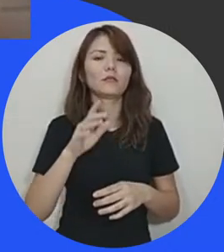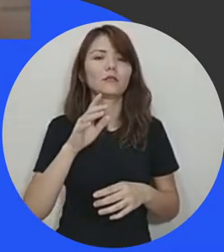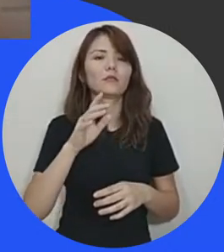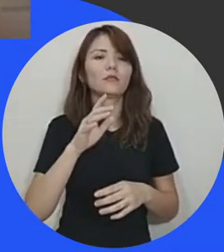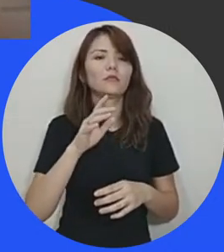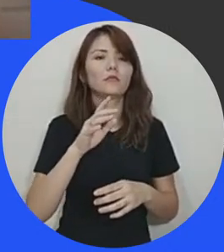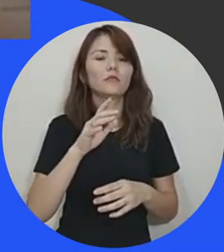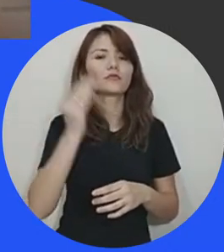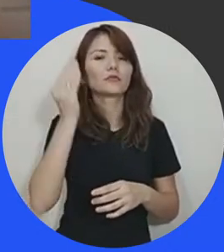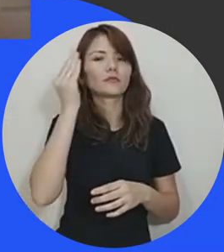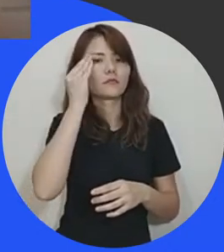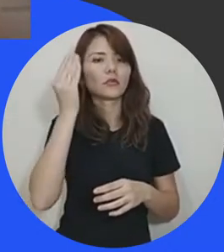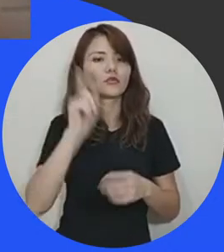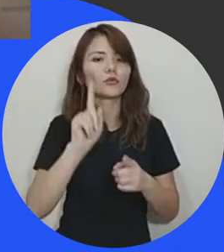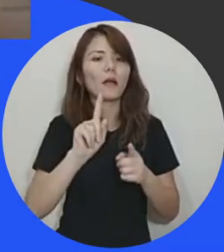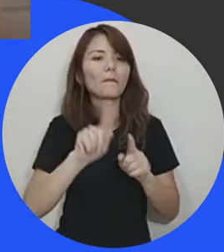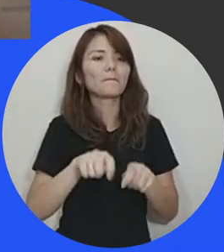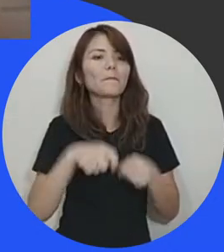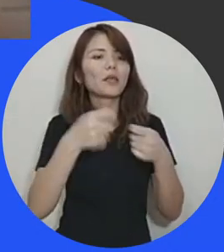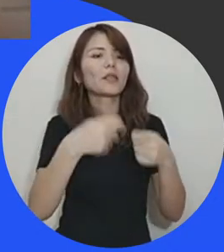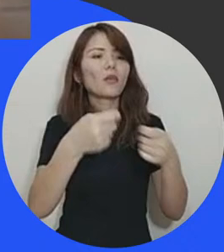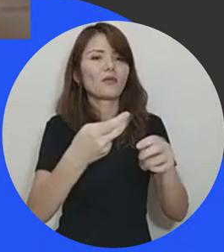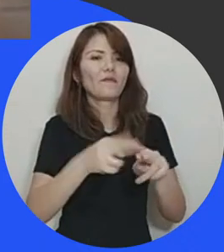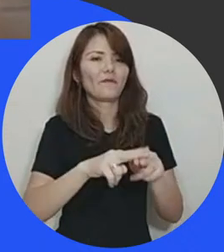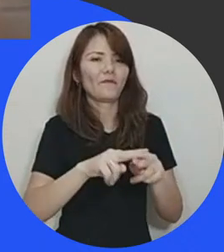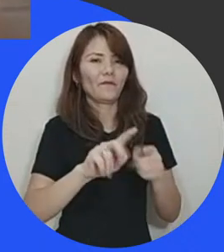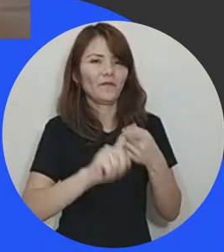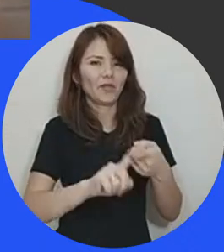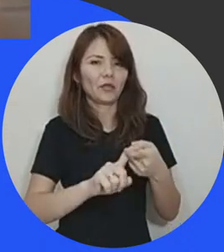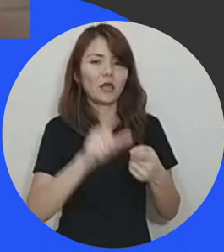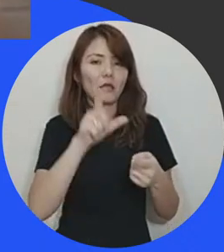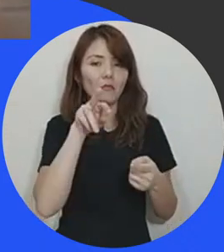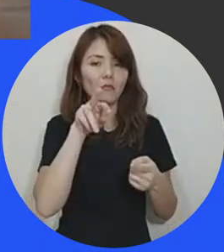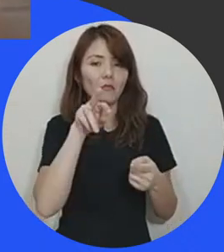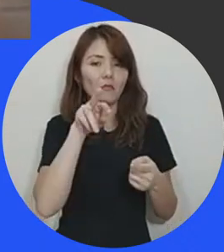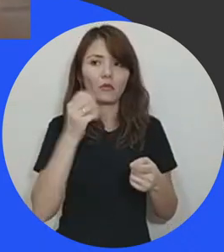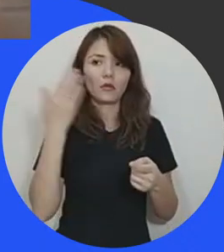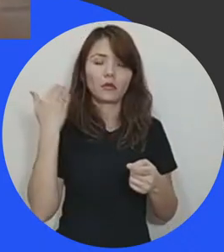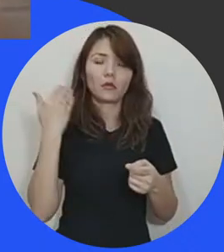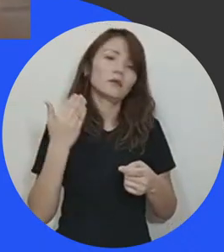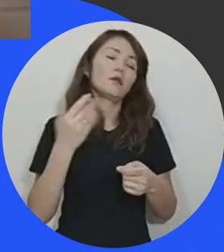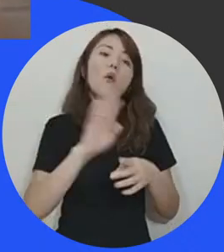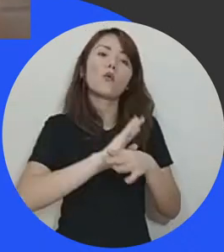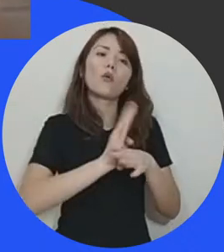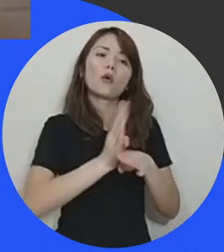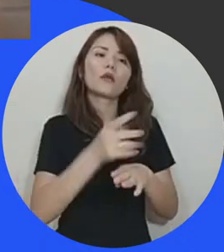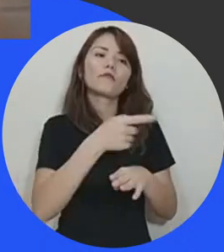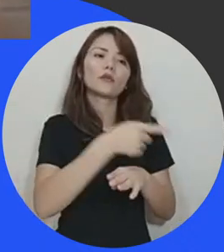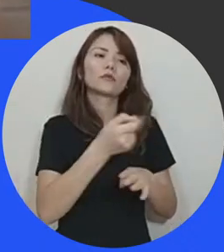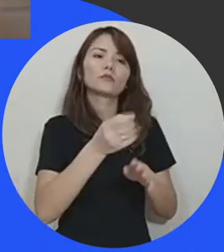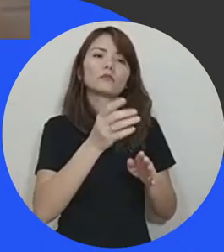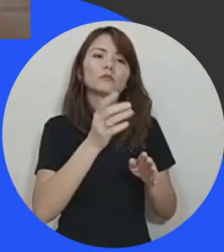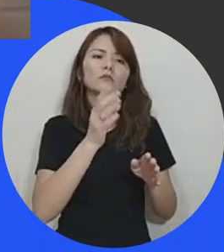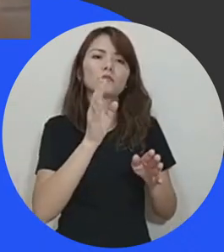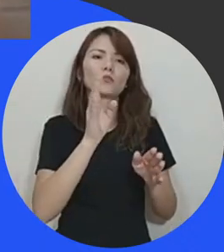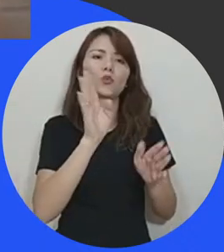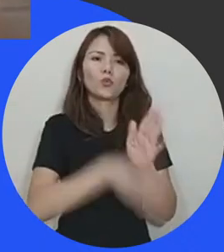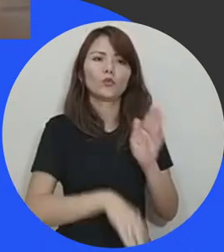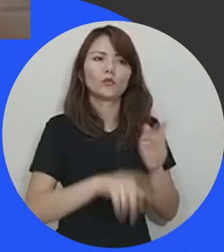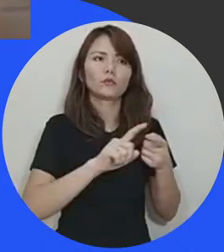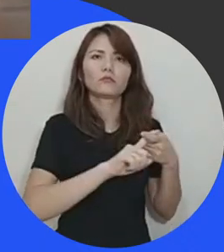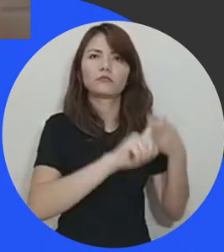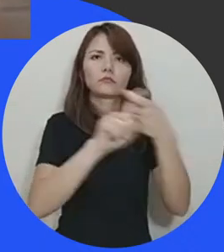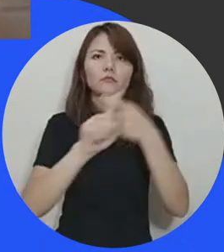bit nastier than things like SARS, the original SARS, mainly because it actually with the original SARS, I think I'm right in